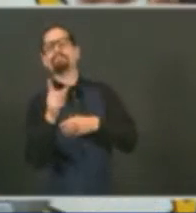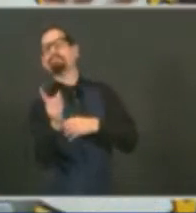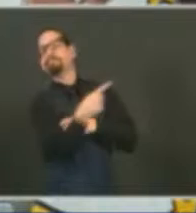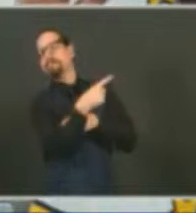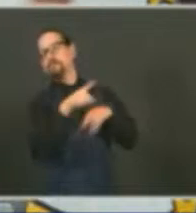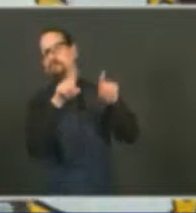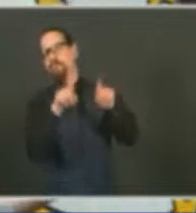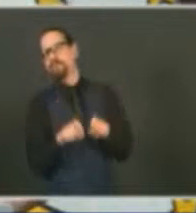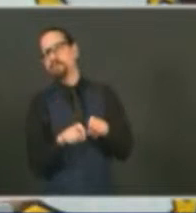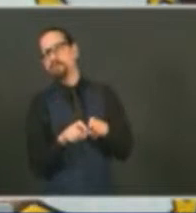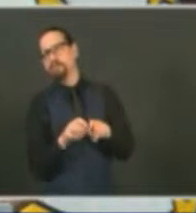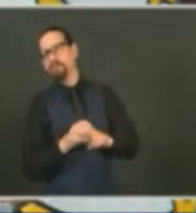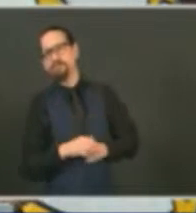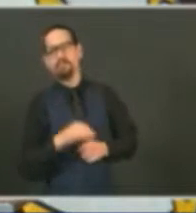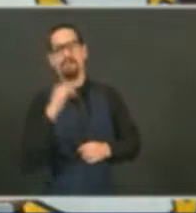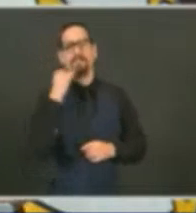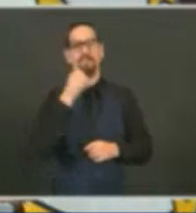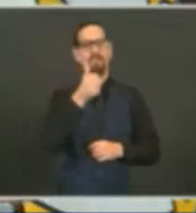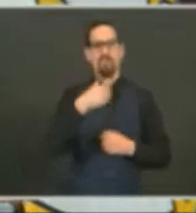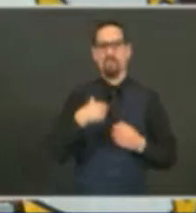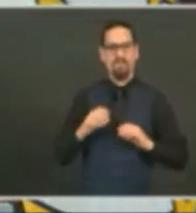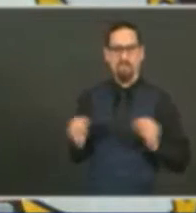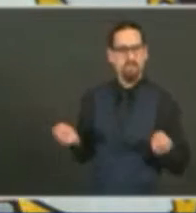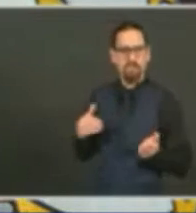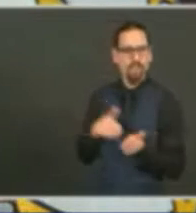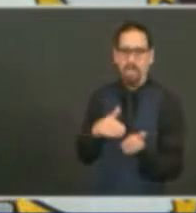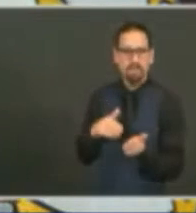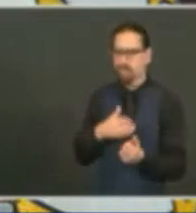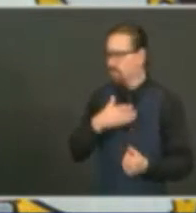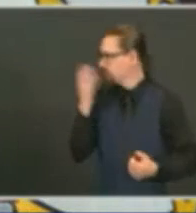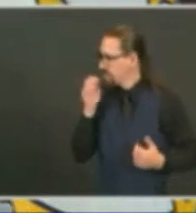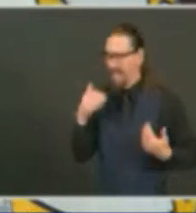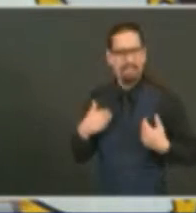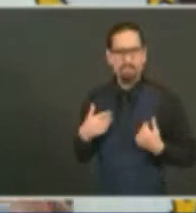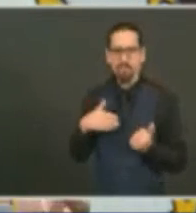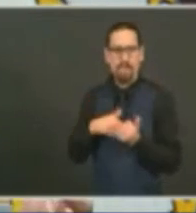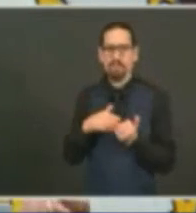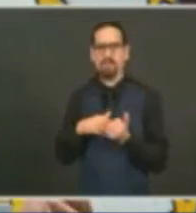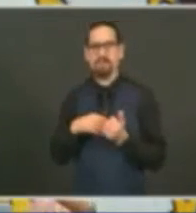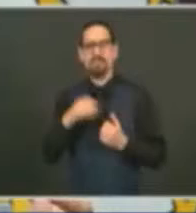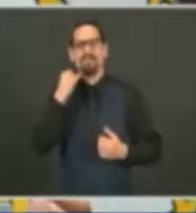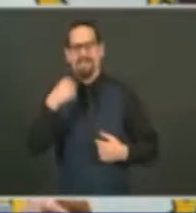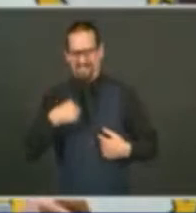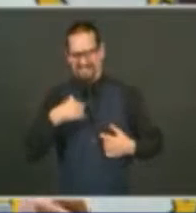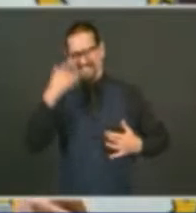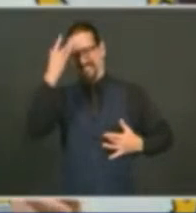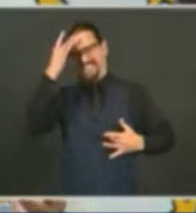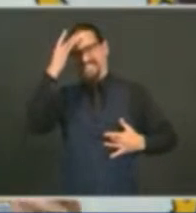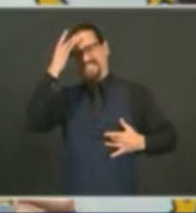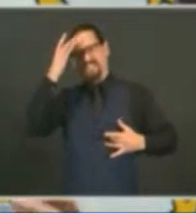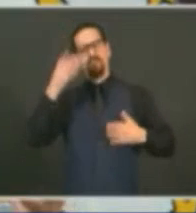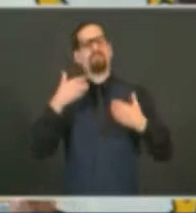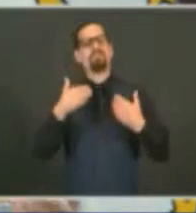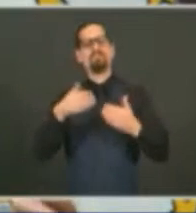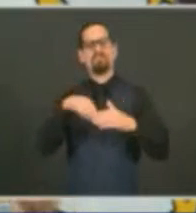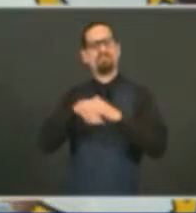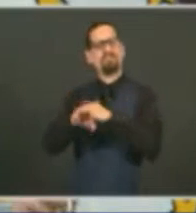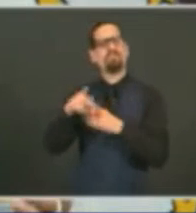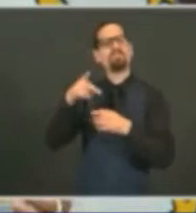But if you don't have a doctor and you feel sick, sign up yourself at our portal,